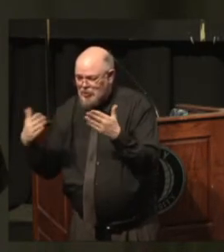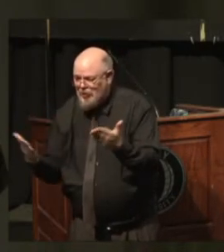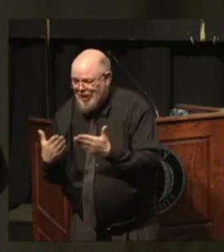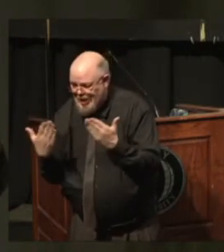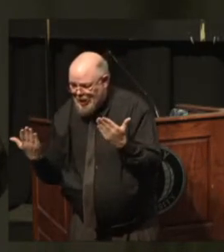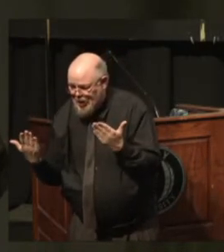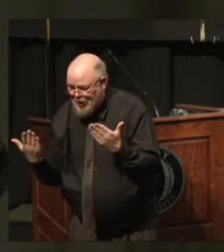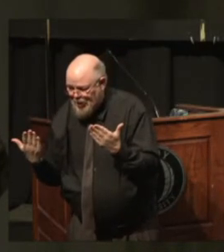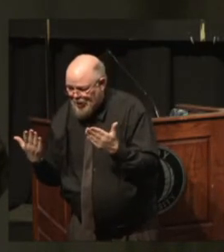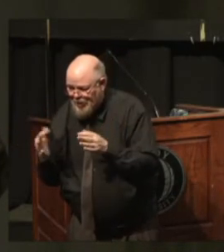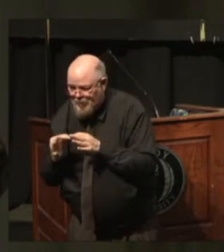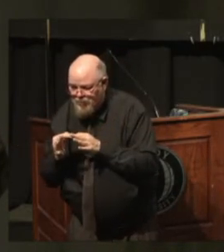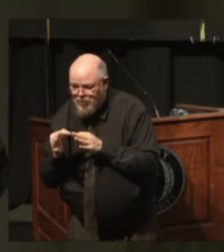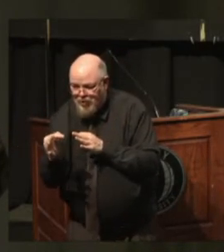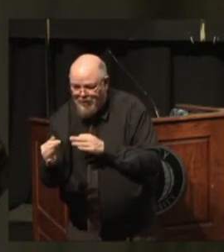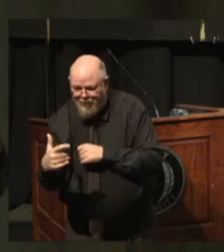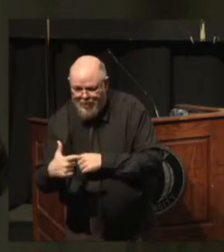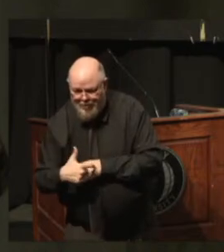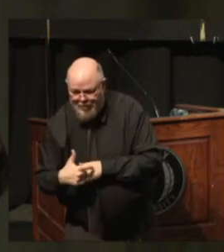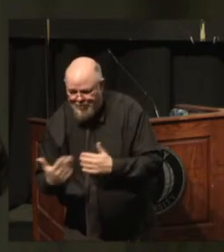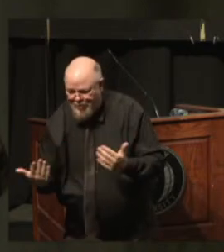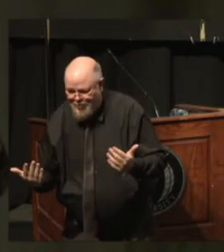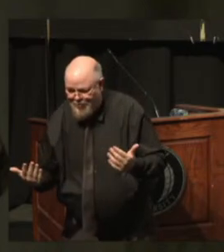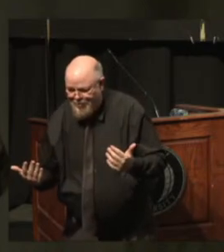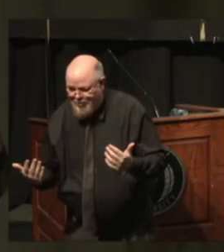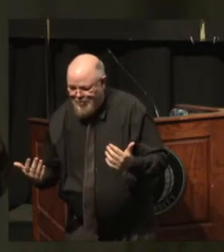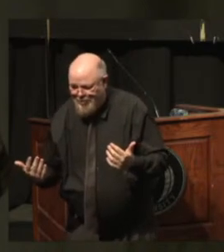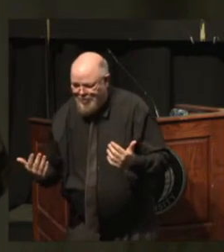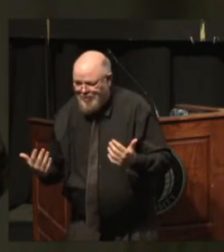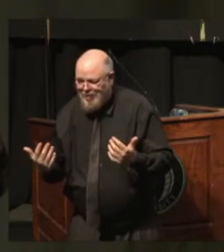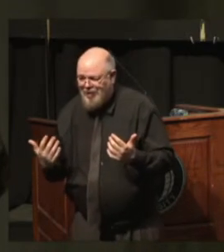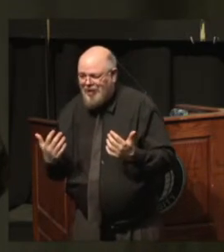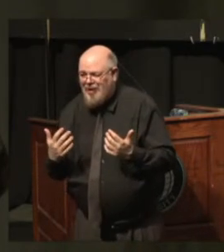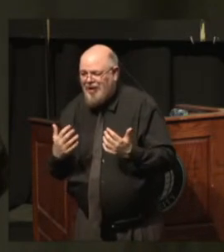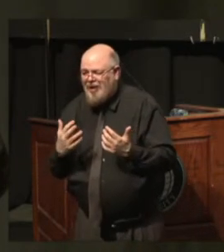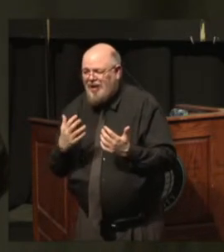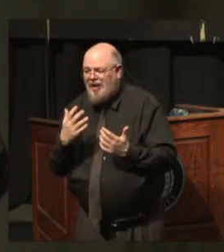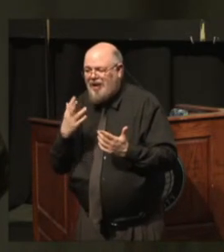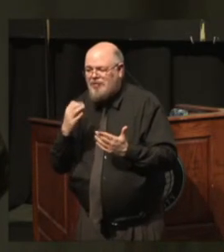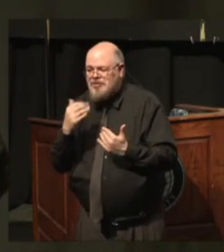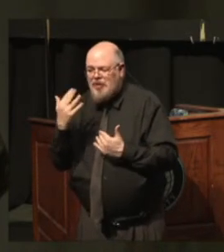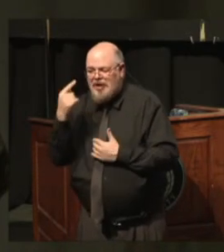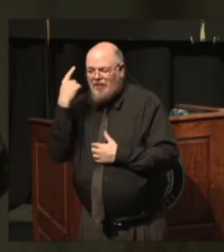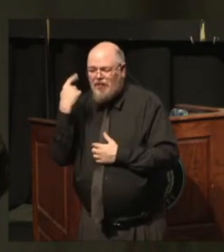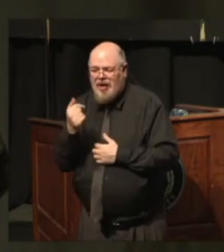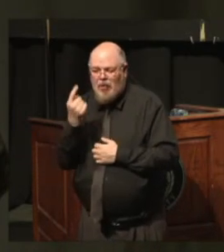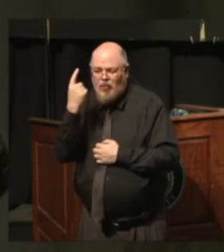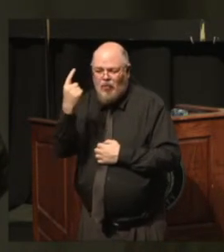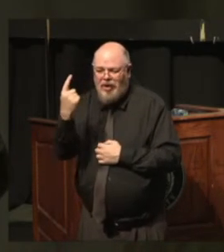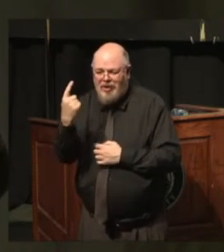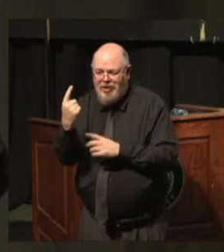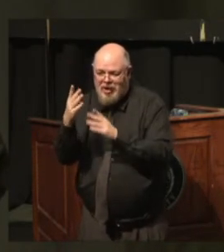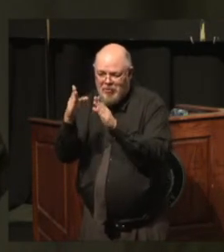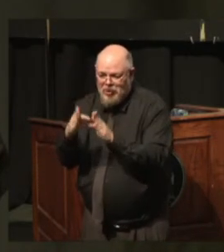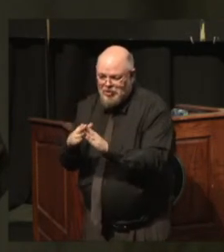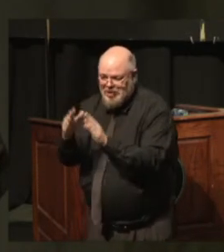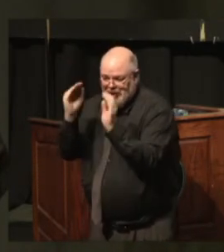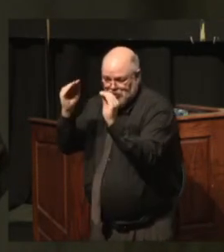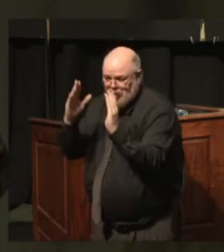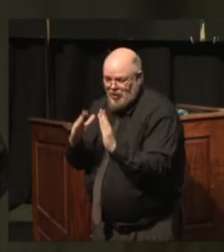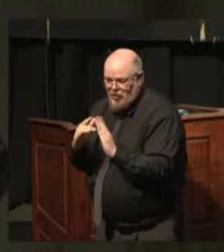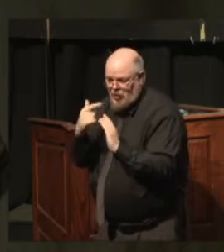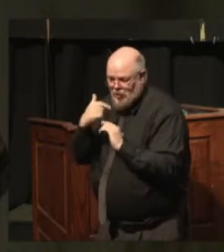Now, part of it had to do with I wanted to take a certain teacher, and he was like Indiana Jones, and he always went off on sabbatical. I finally got